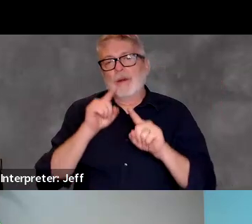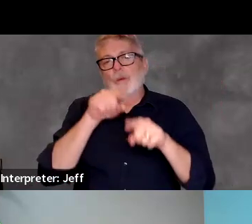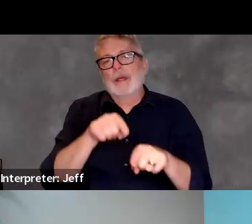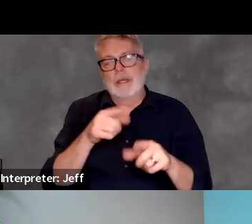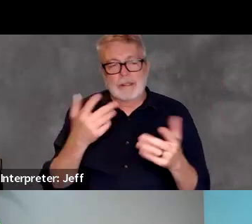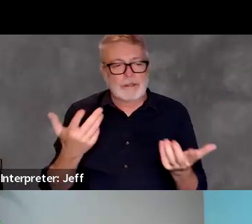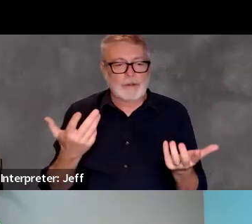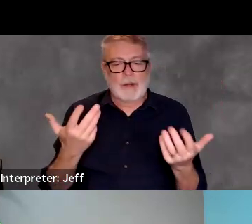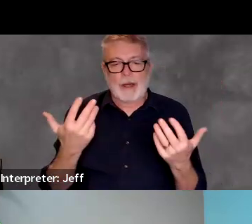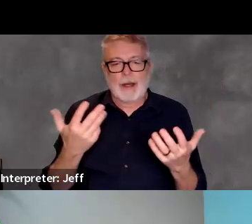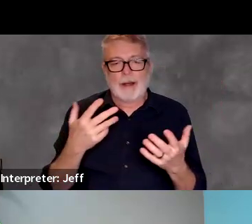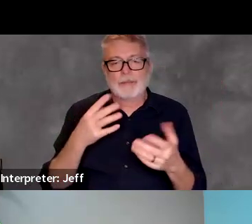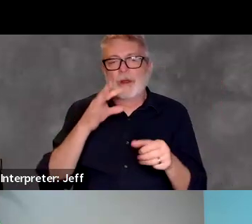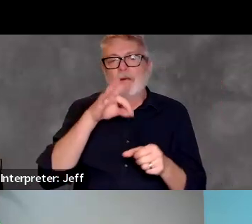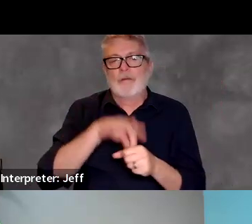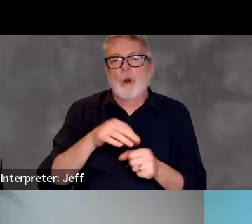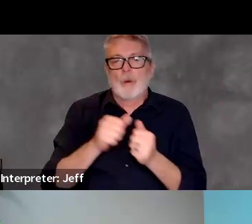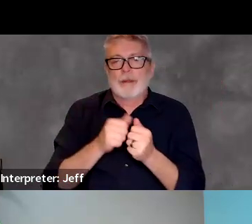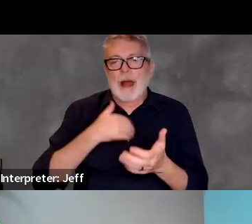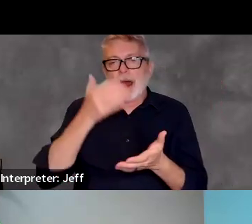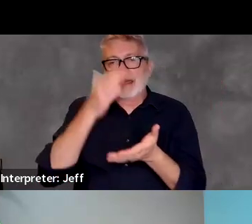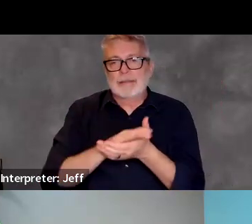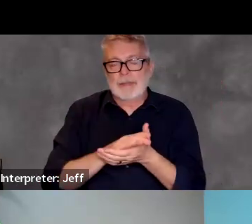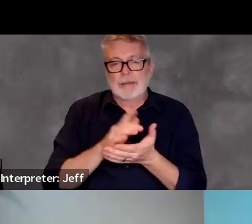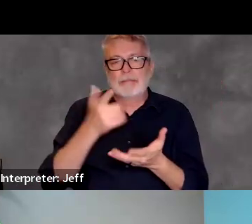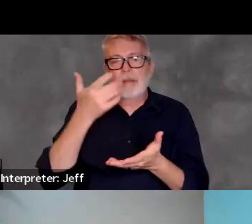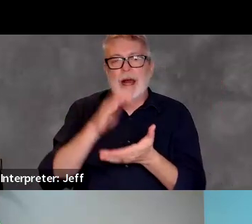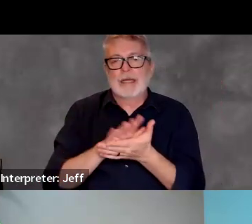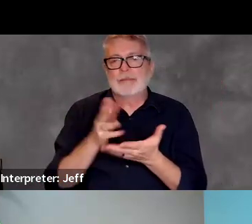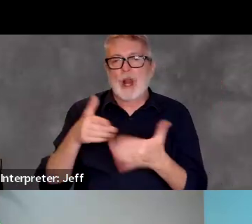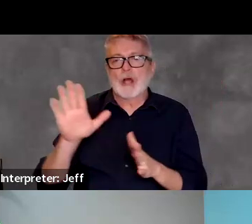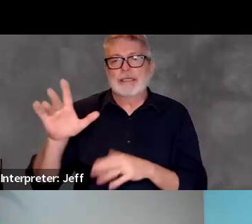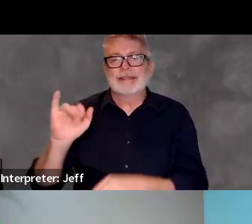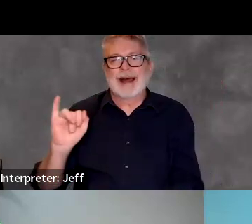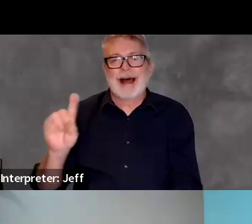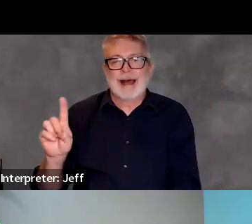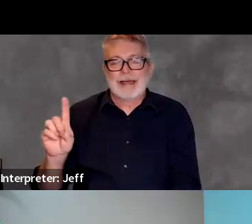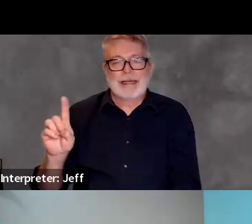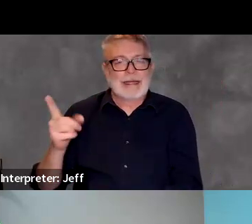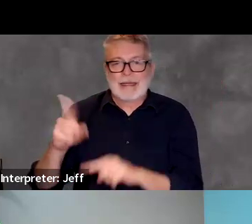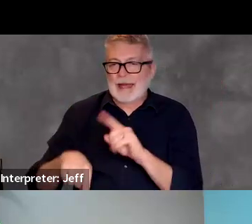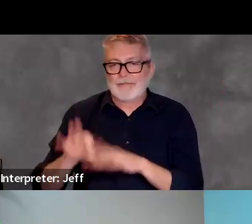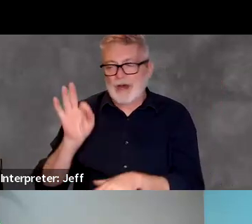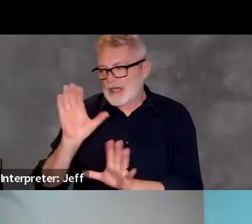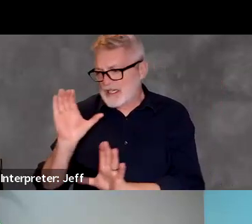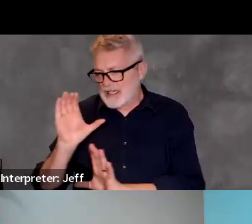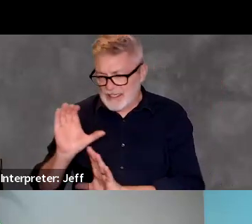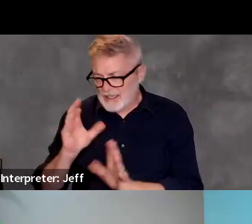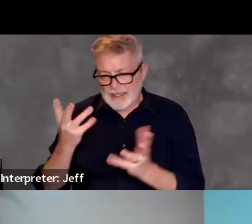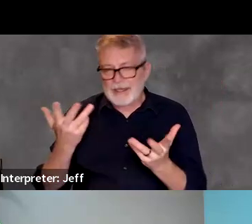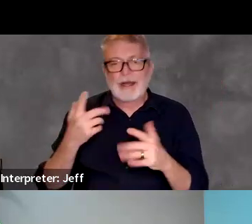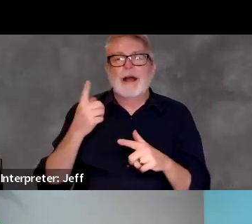to the polls to vote with my husband, and my husband lost his ID and couldn't find it, I could sign a